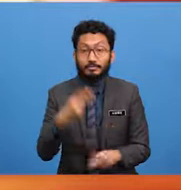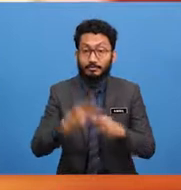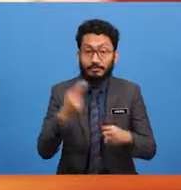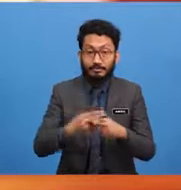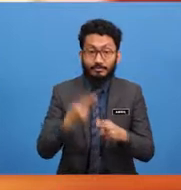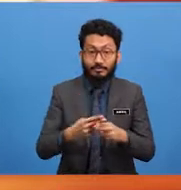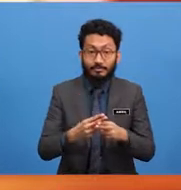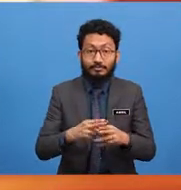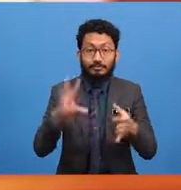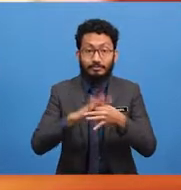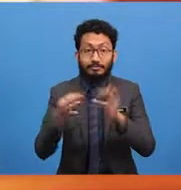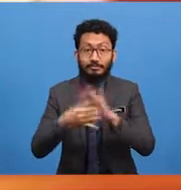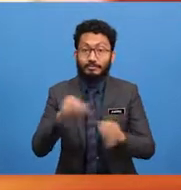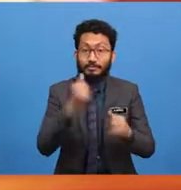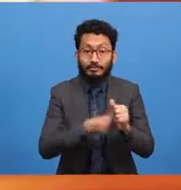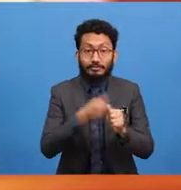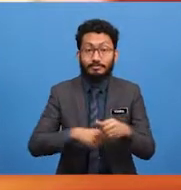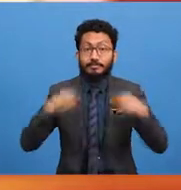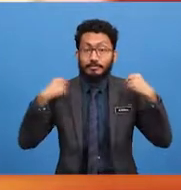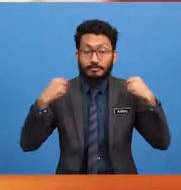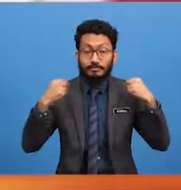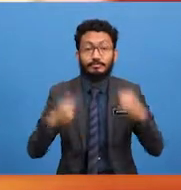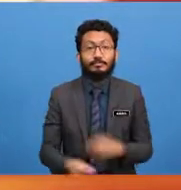of every clue.